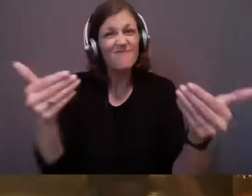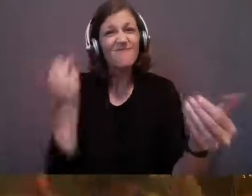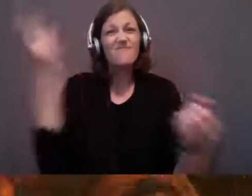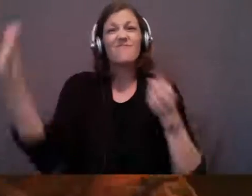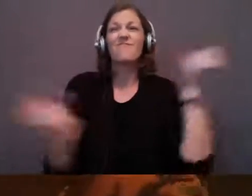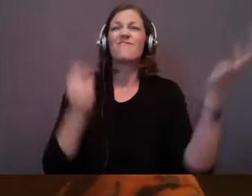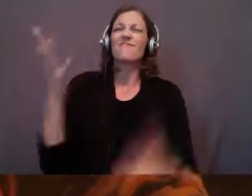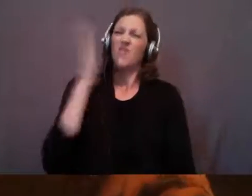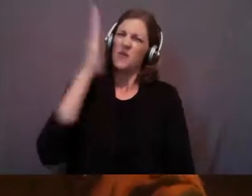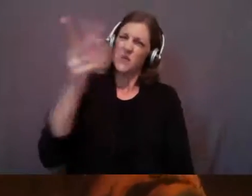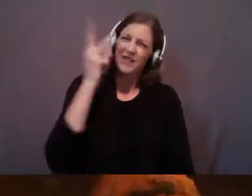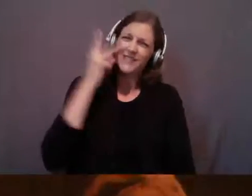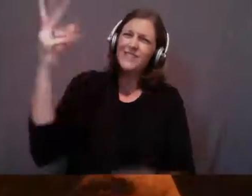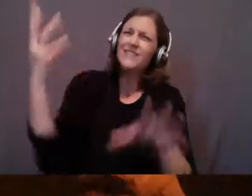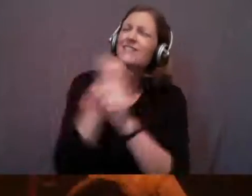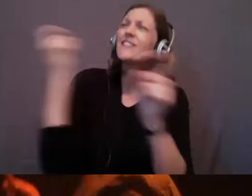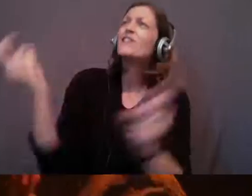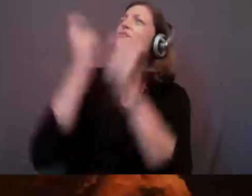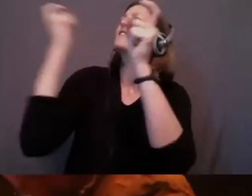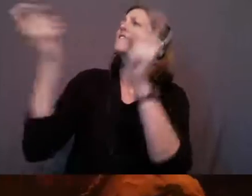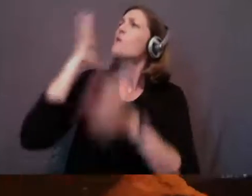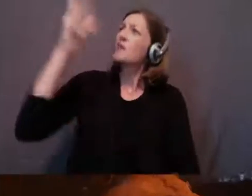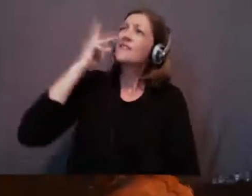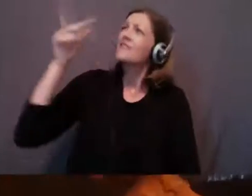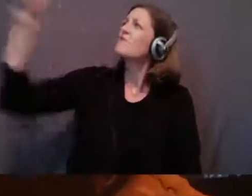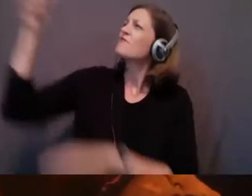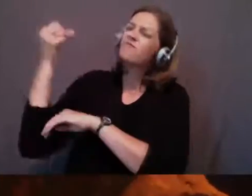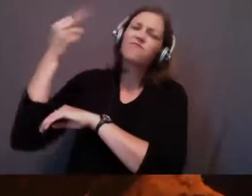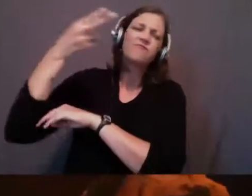a victory. I'm gonna see a